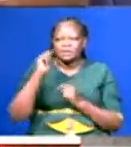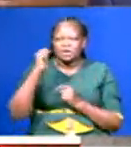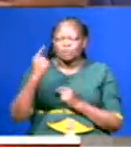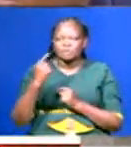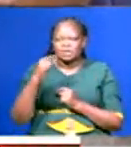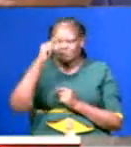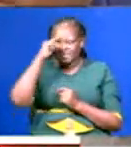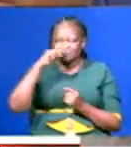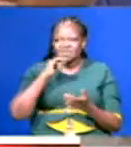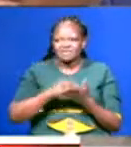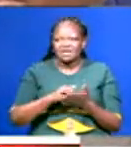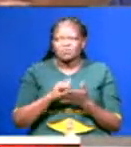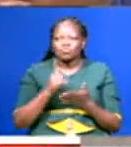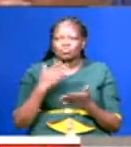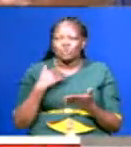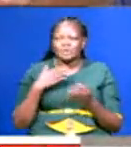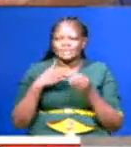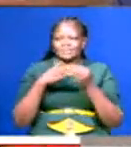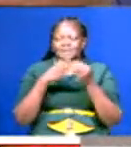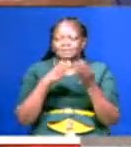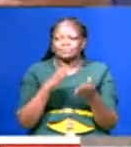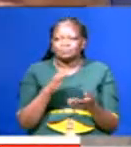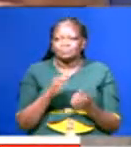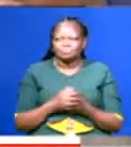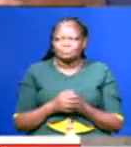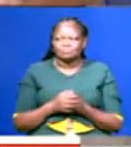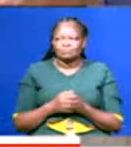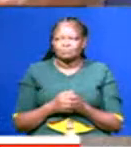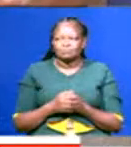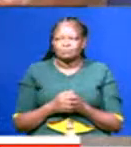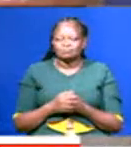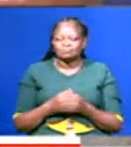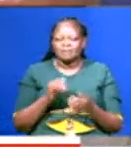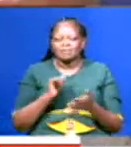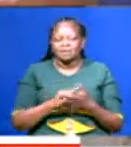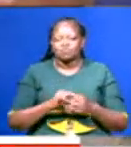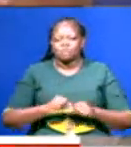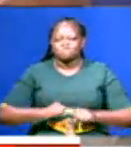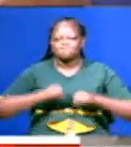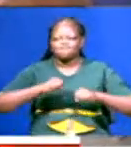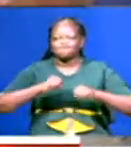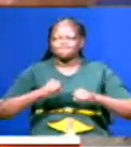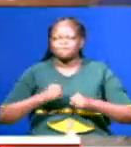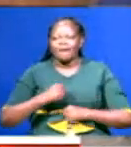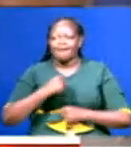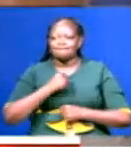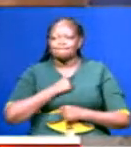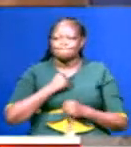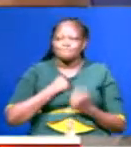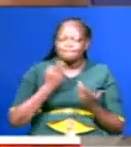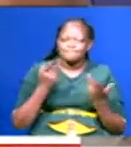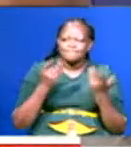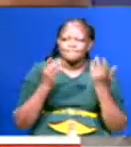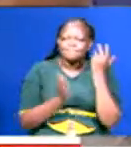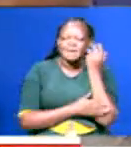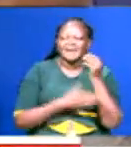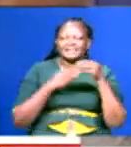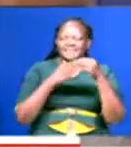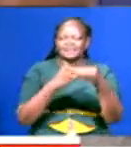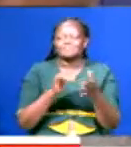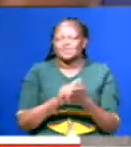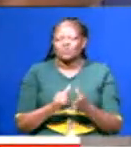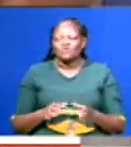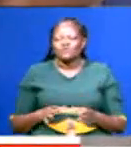nasema hawataki uongozi wa kimabavu, uongozi mbaya, uongozi ambao ni wa kusukuma